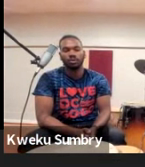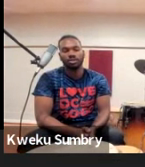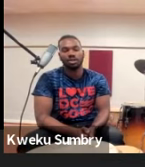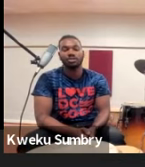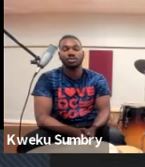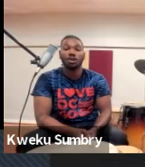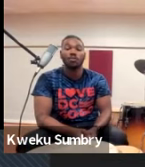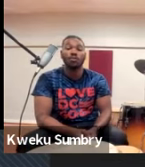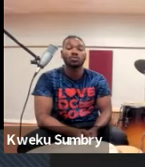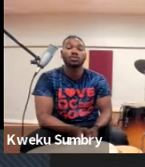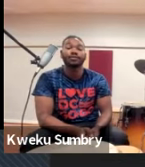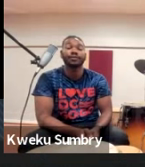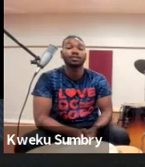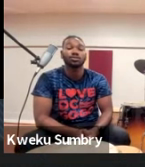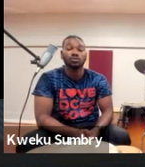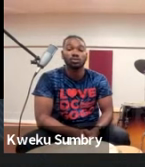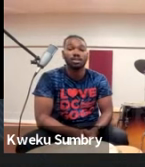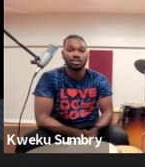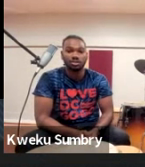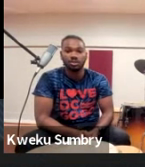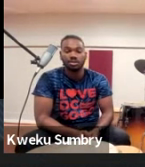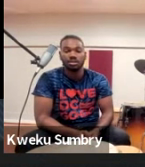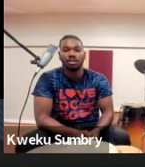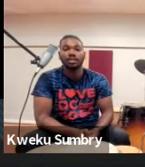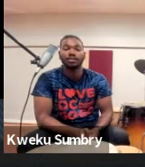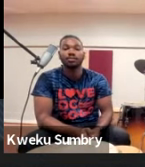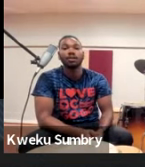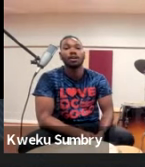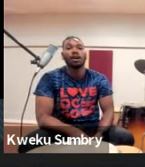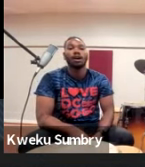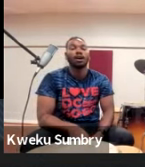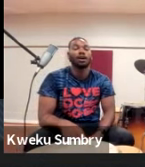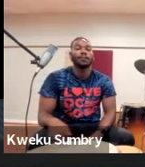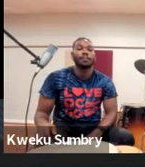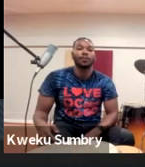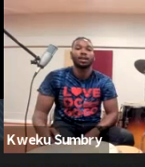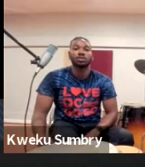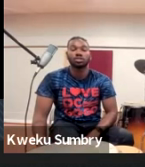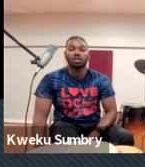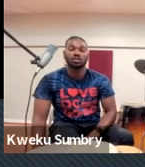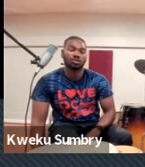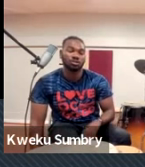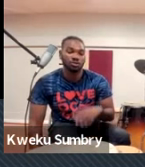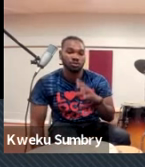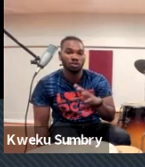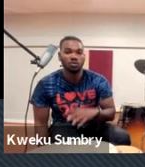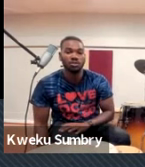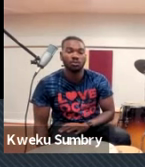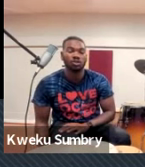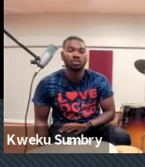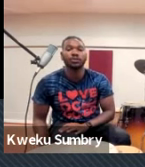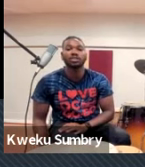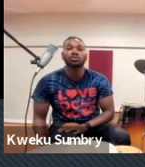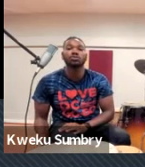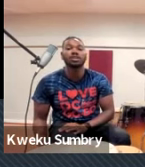I'm going to start to talk more specifically to the instruments. Thank you. When I'm going to start to, you know, speak